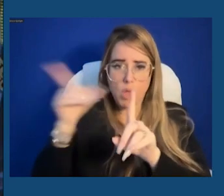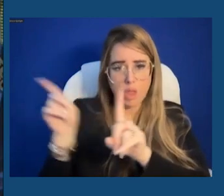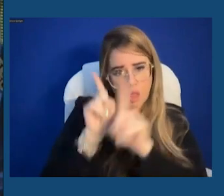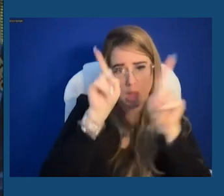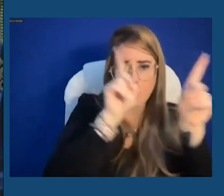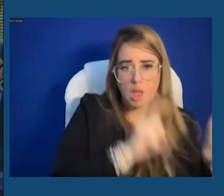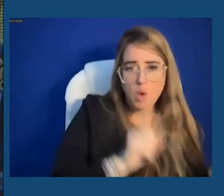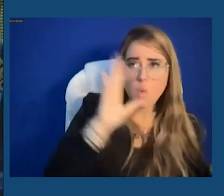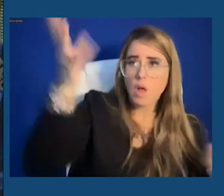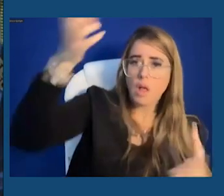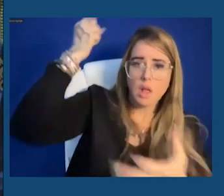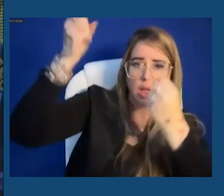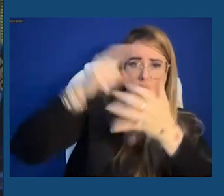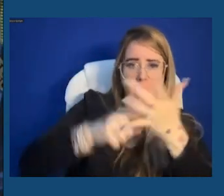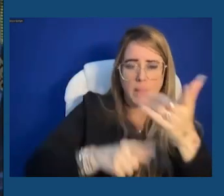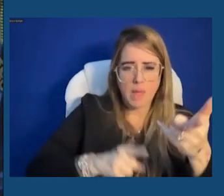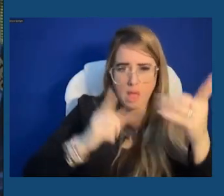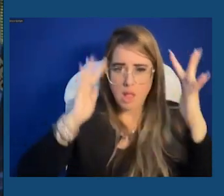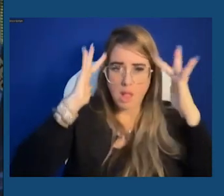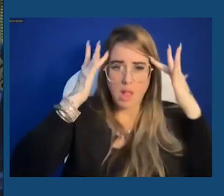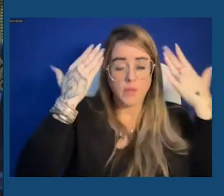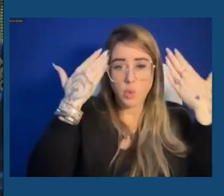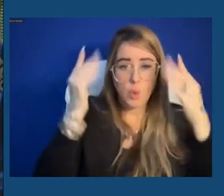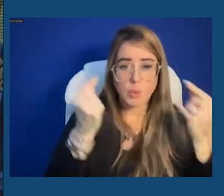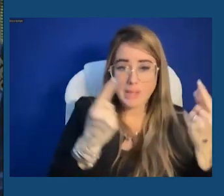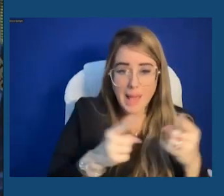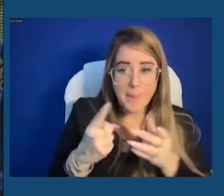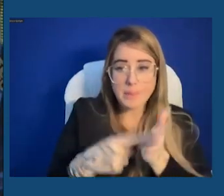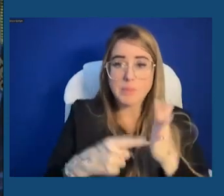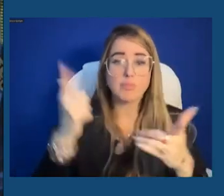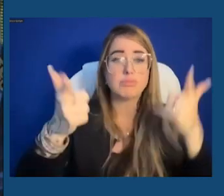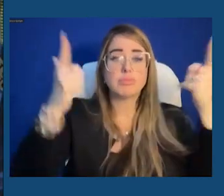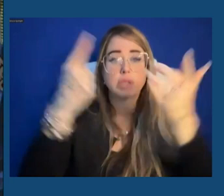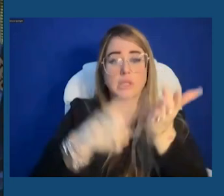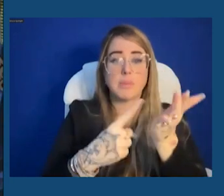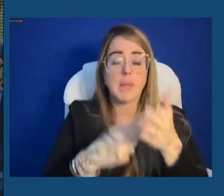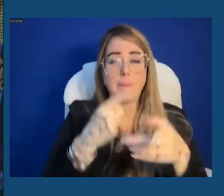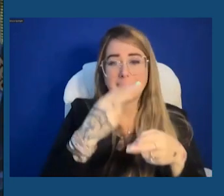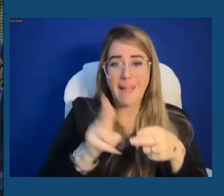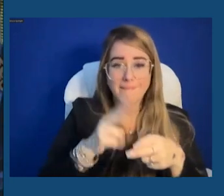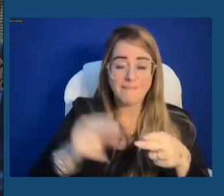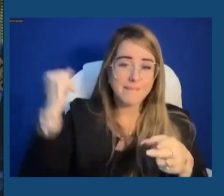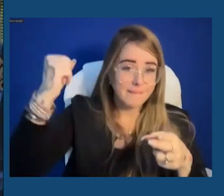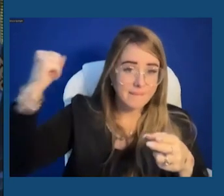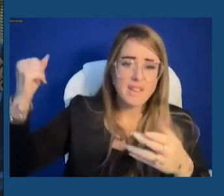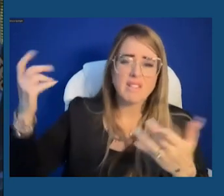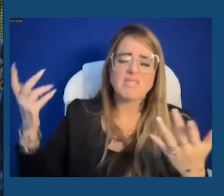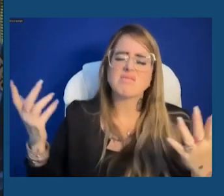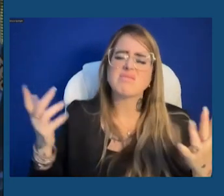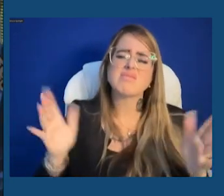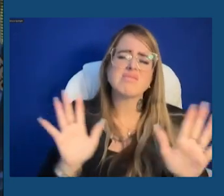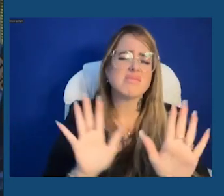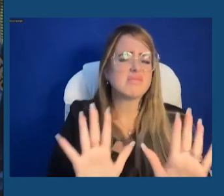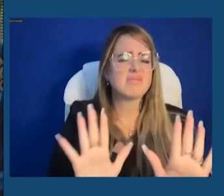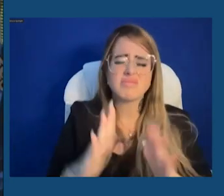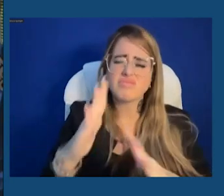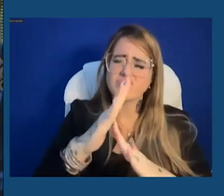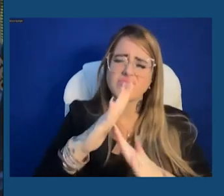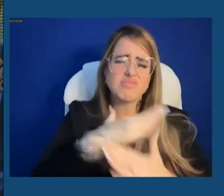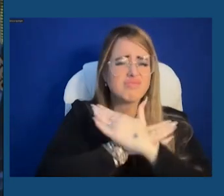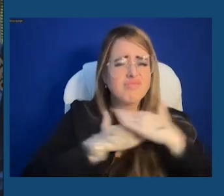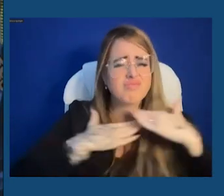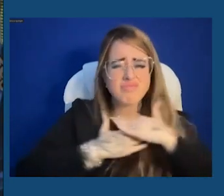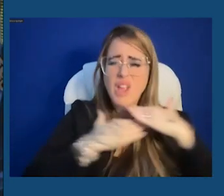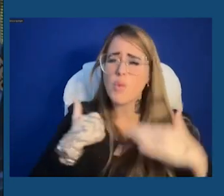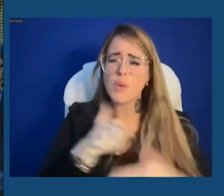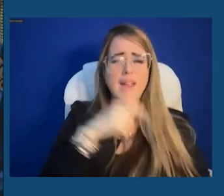and you know, sometimes the shooting, sometimes the knifing, it's got to stop. We have to protect them. We have to